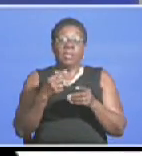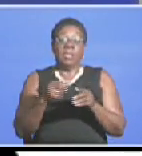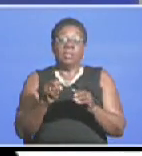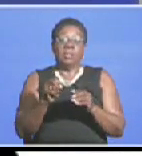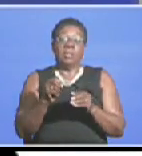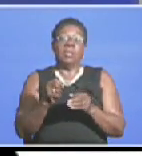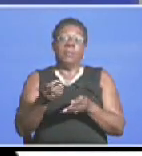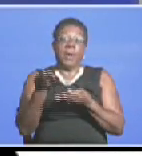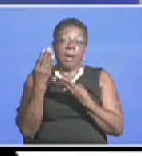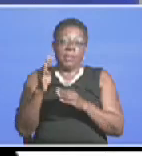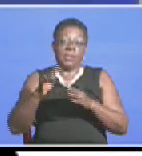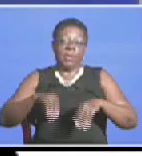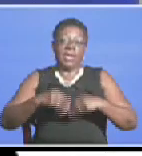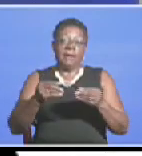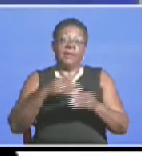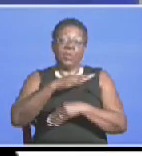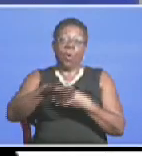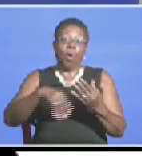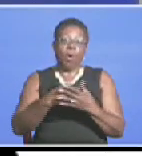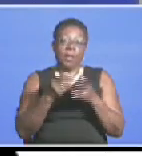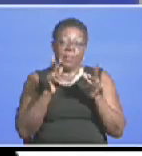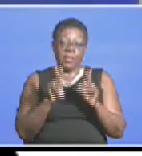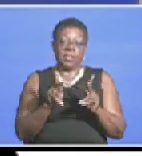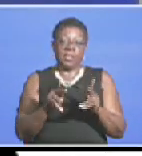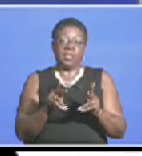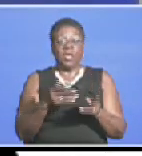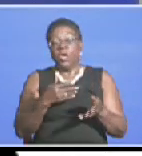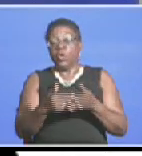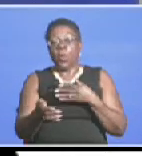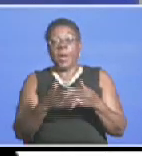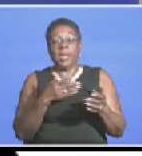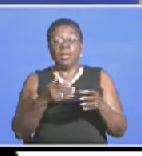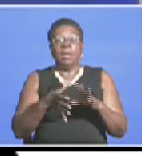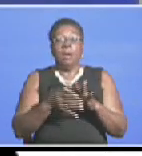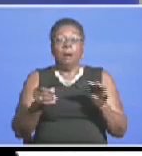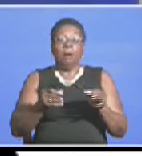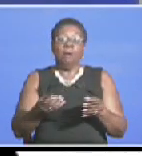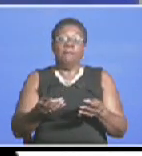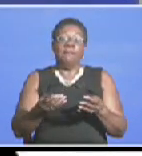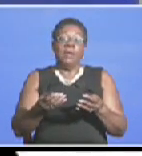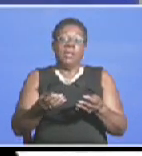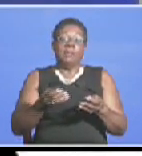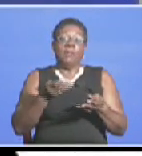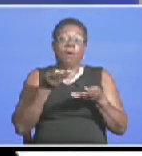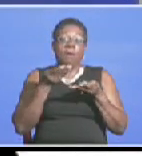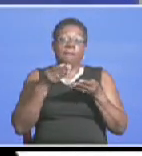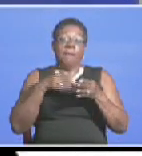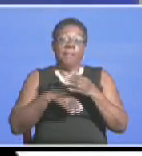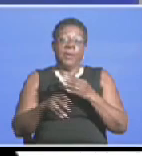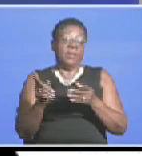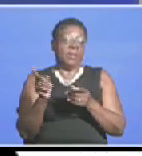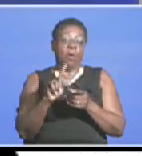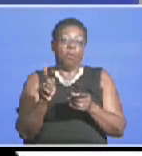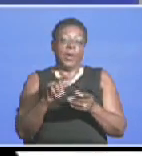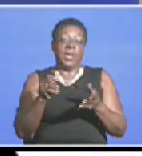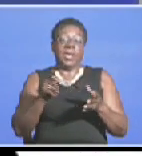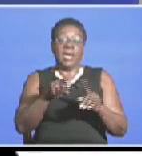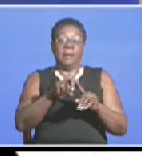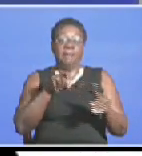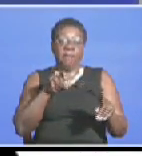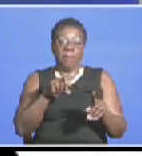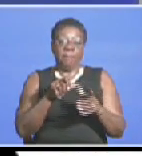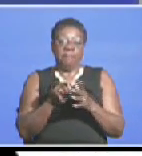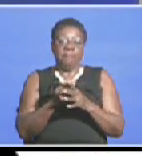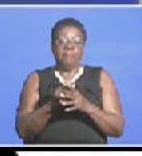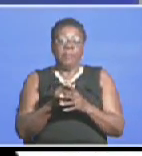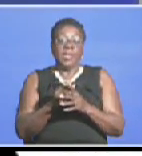or immigration status. A number of private charitable organizations are also rendering assistance. The aforementioned is in keeping